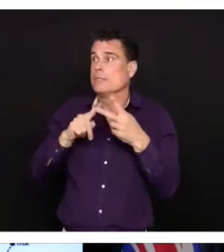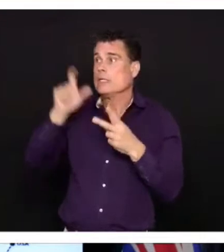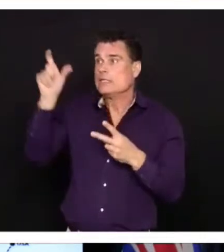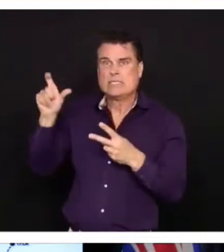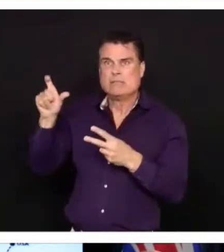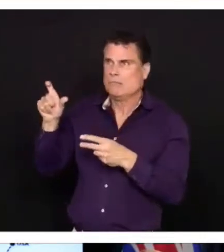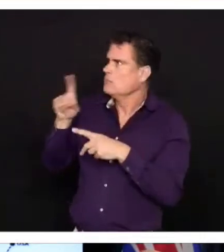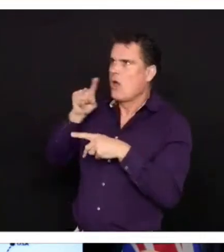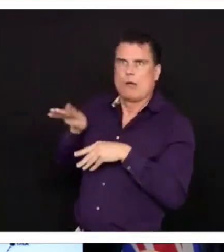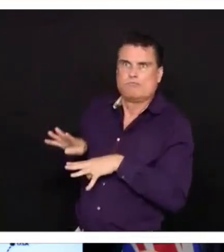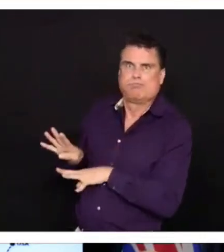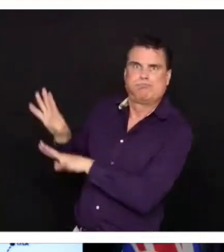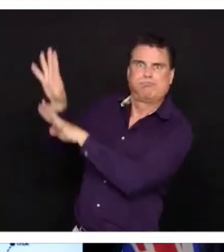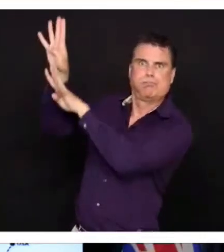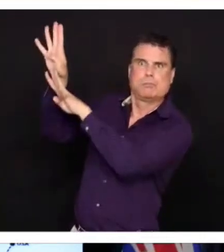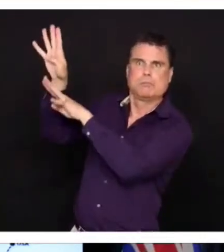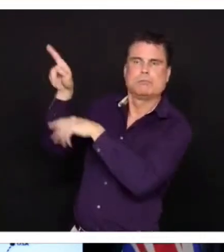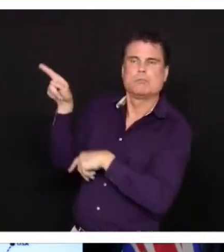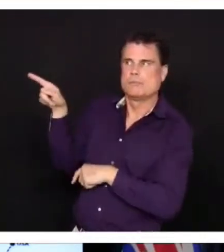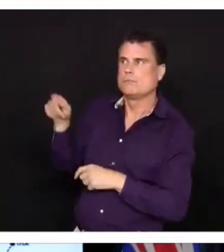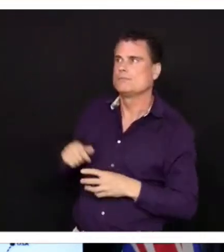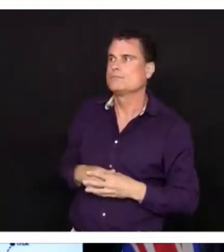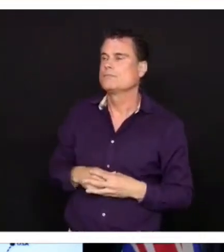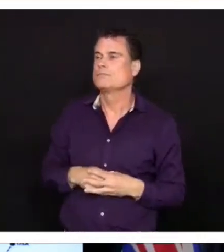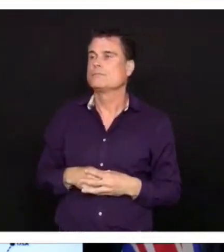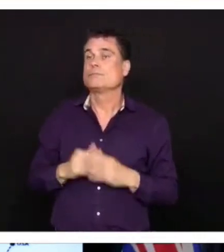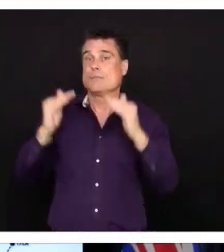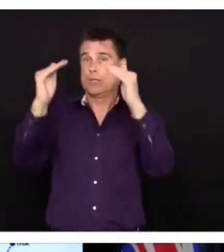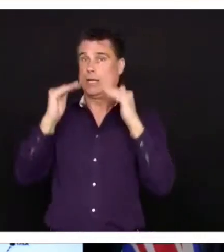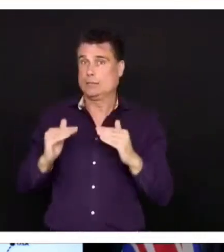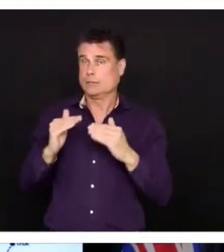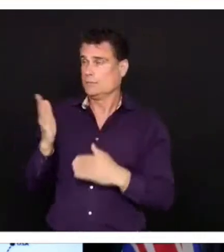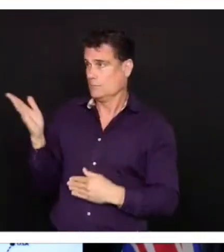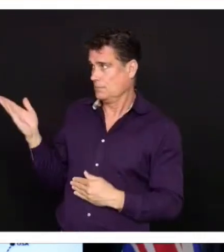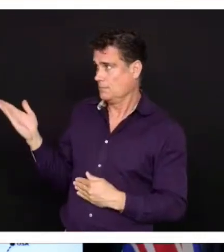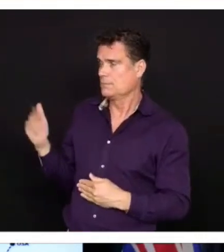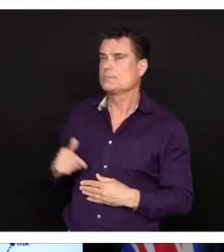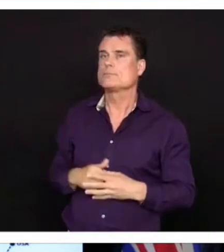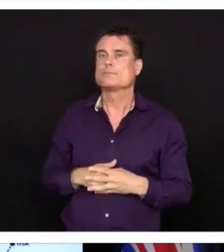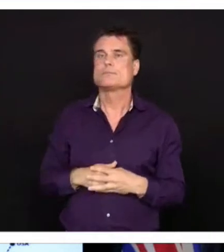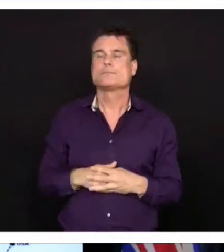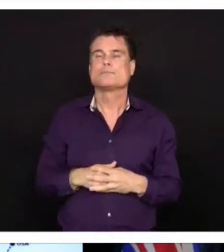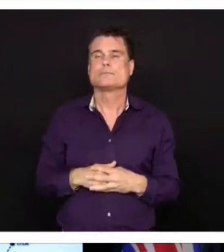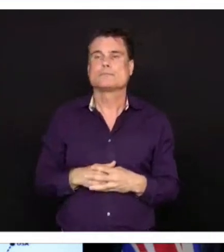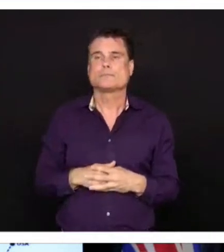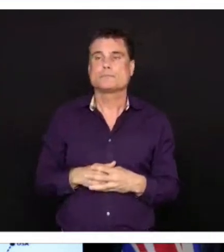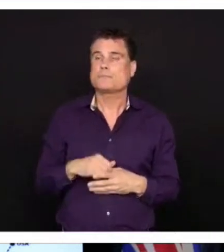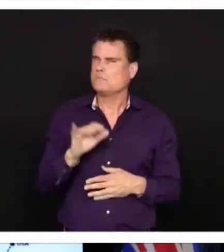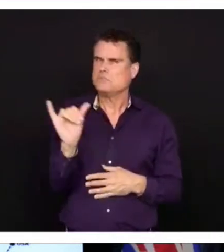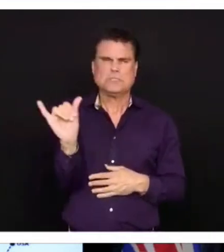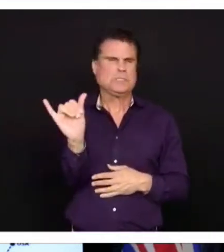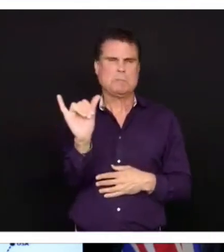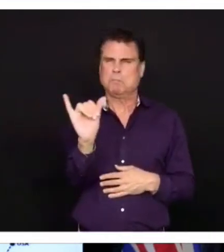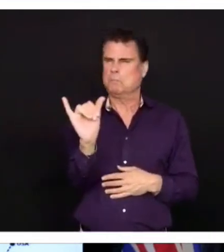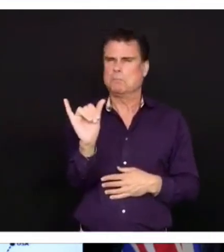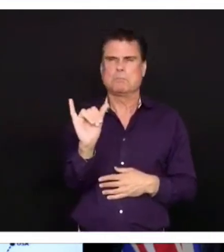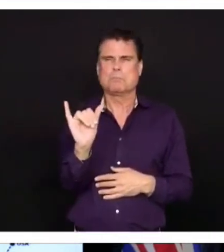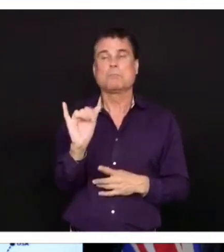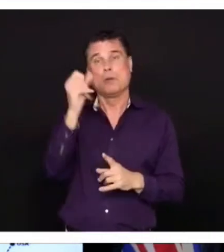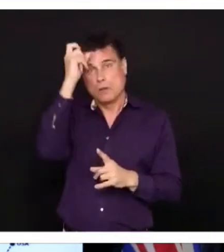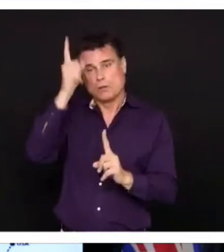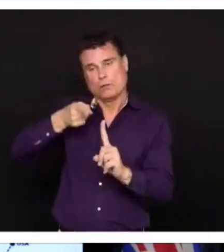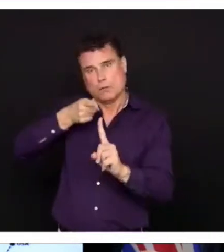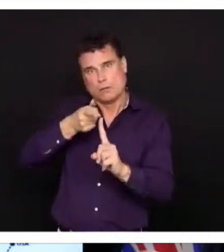international outbreaks with the rate of deaths that we're seeing in British Columbia. And I know it's a challenging